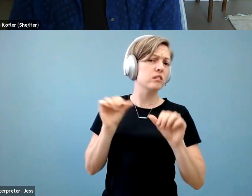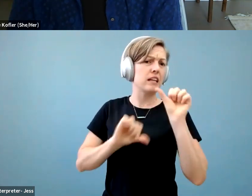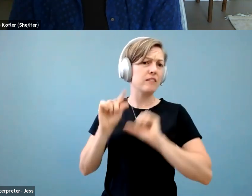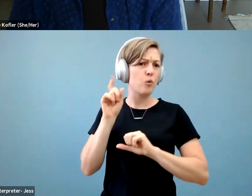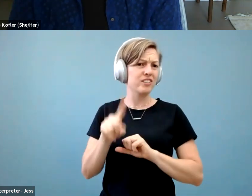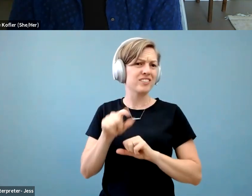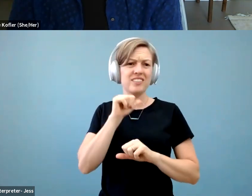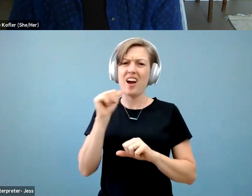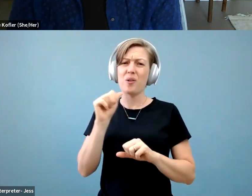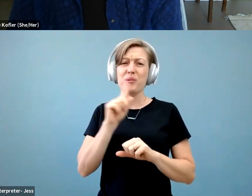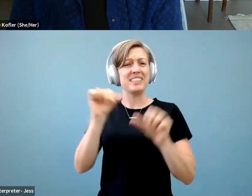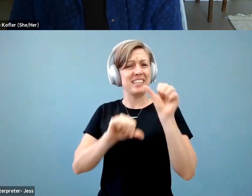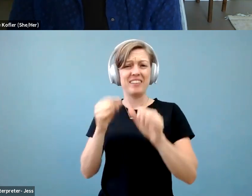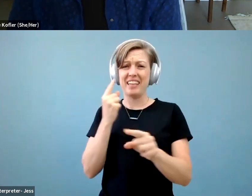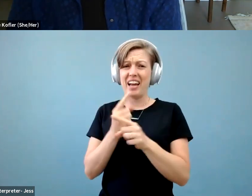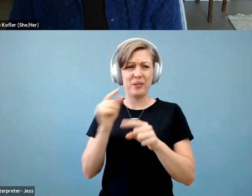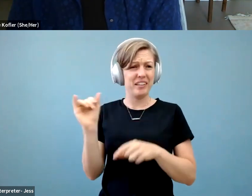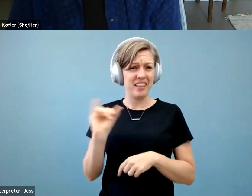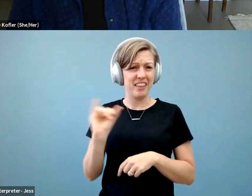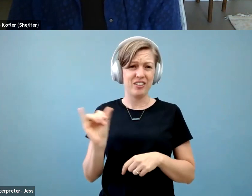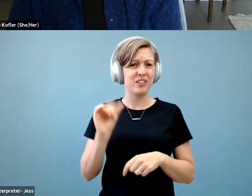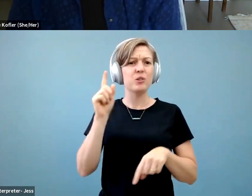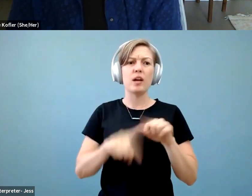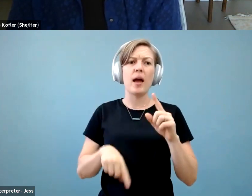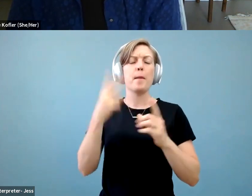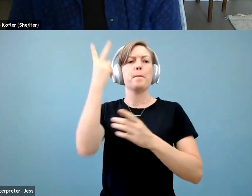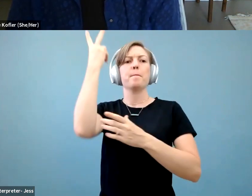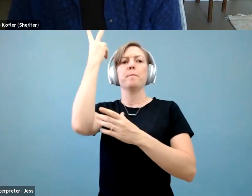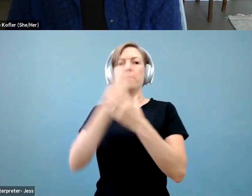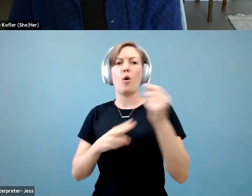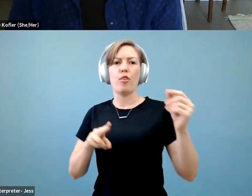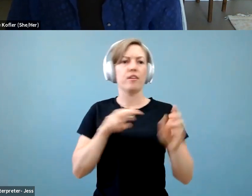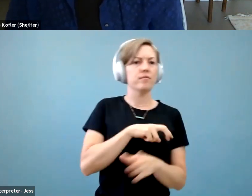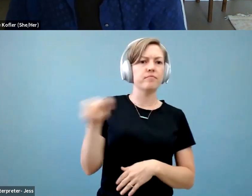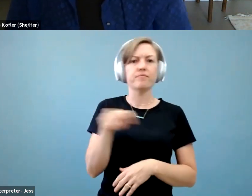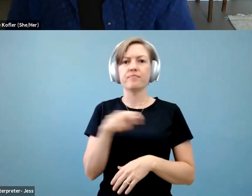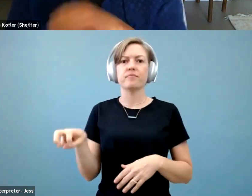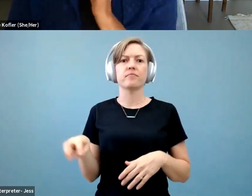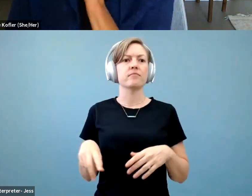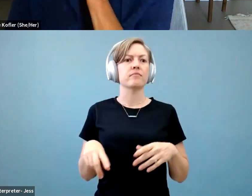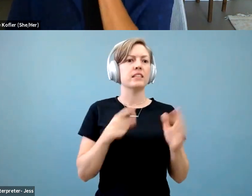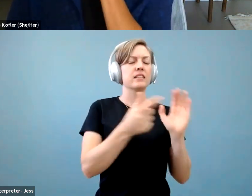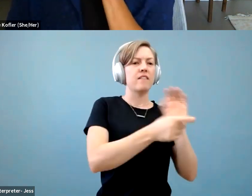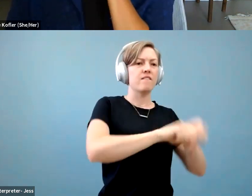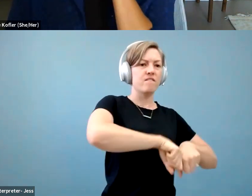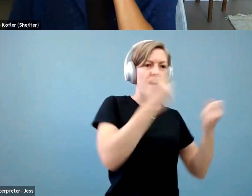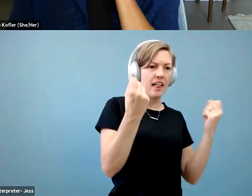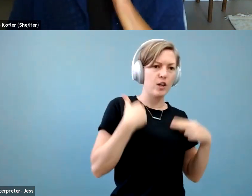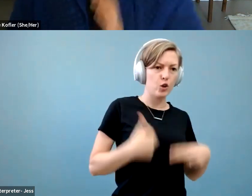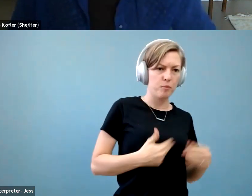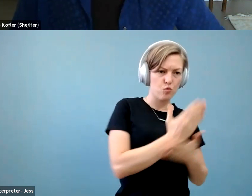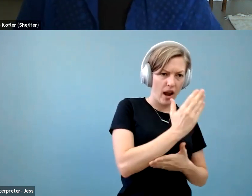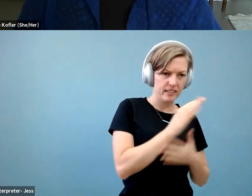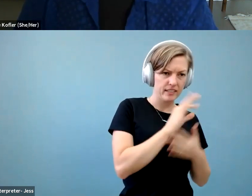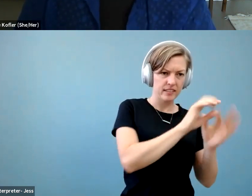scientifically accurate either. So you can't both violate human rights in terms of